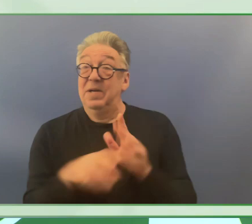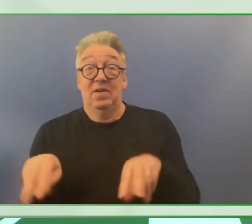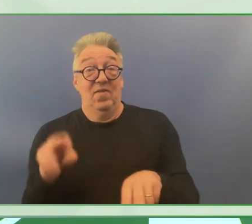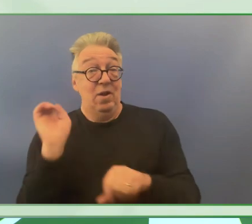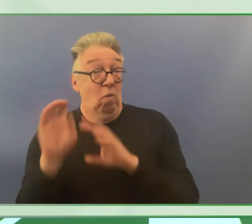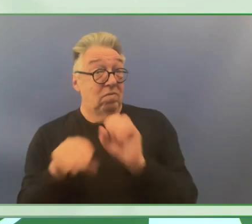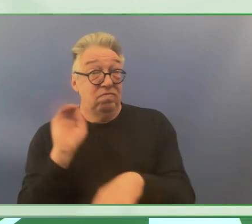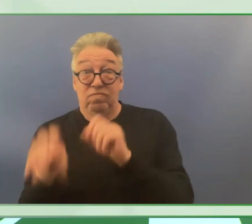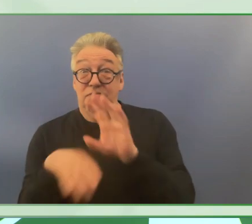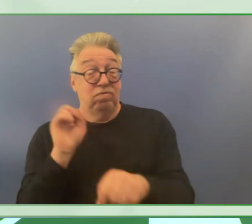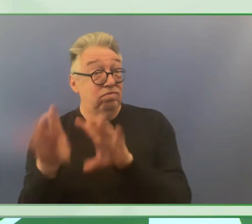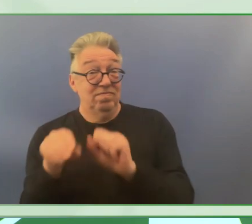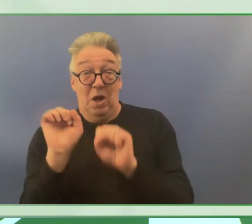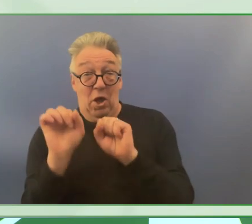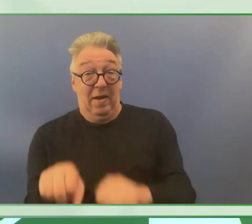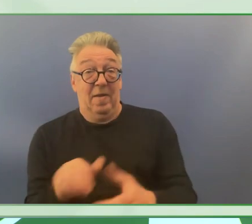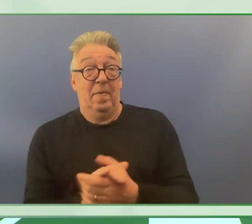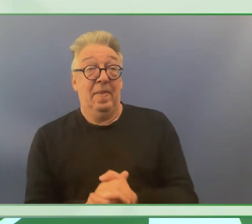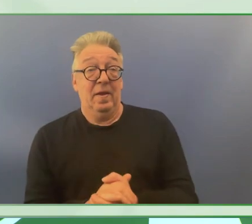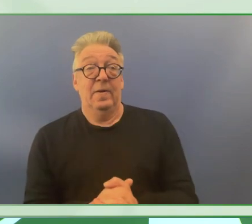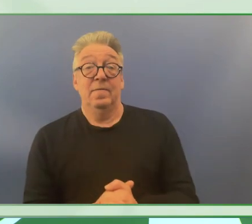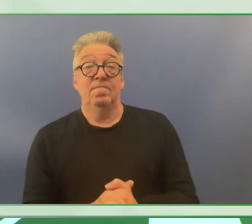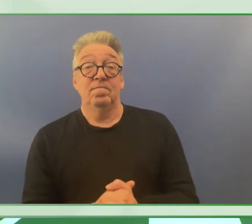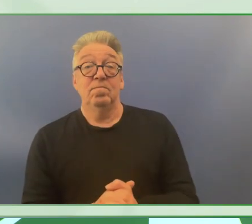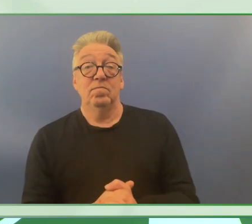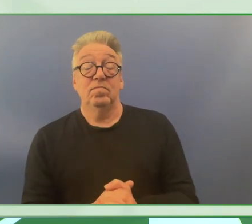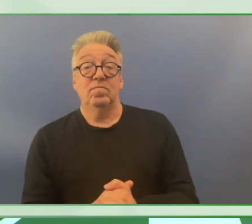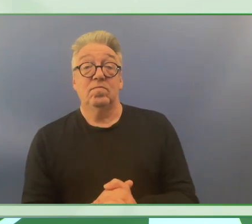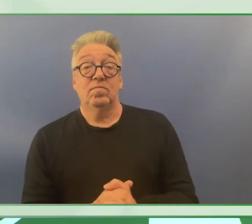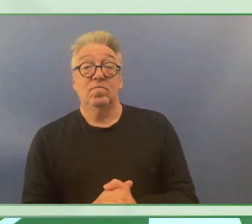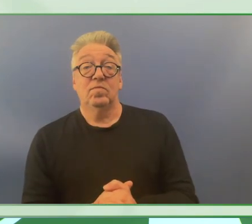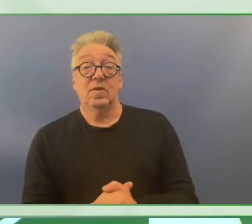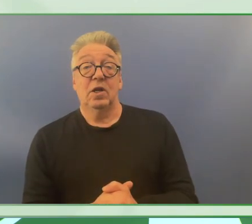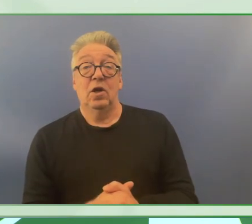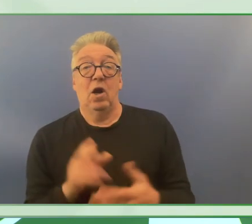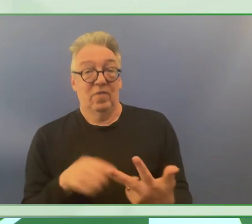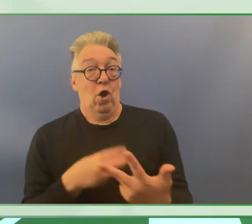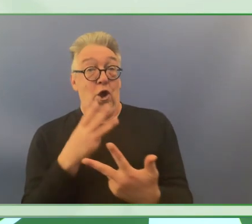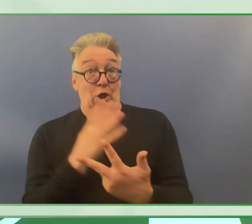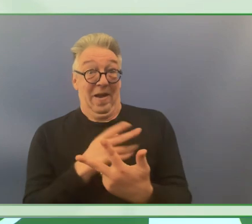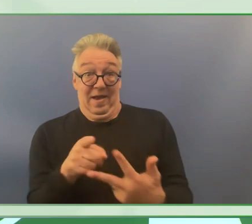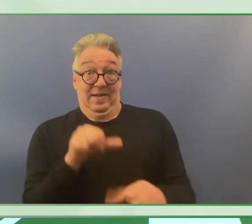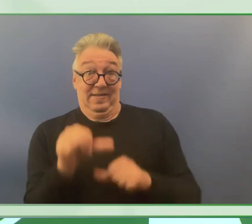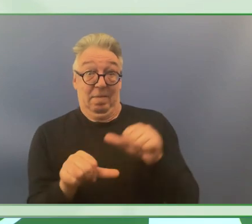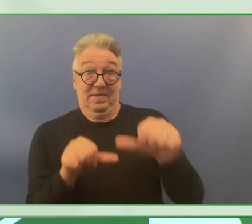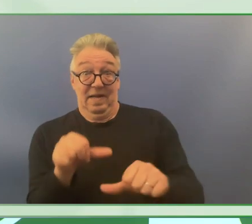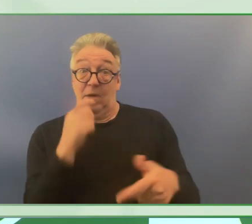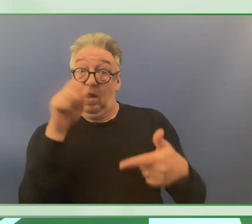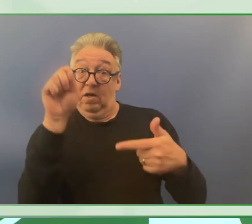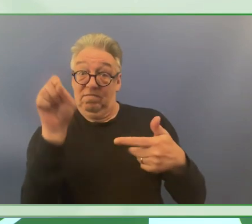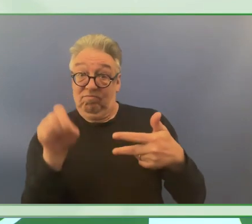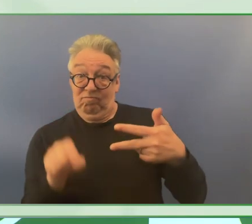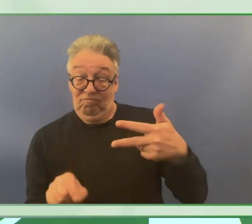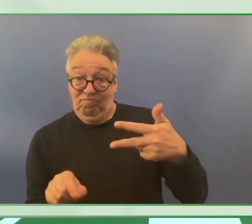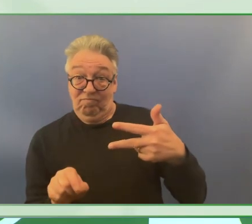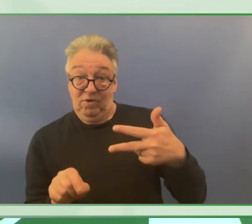all of this is possible. And if you are now still stuck after these 3 points, full understanding. Ask